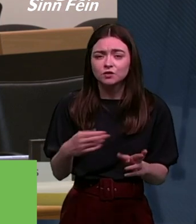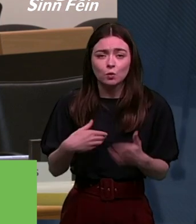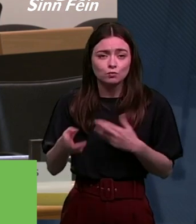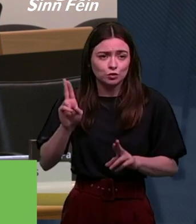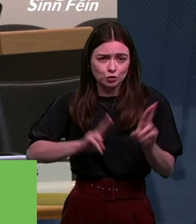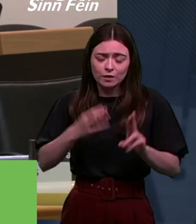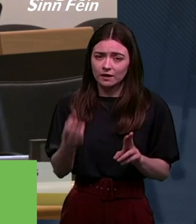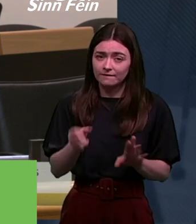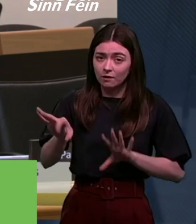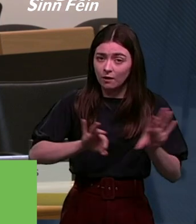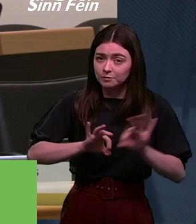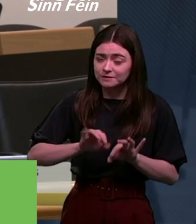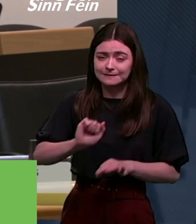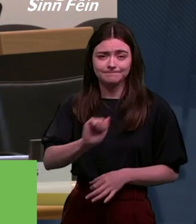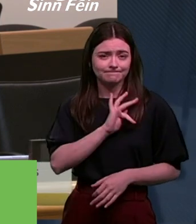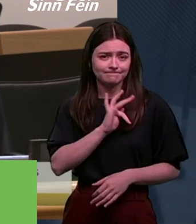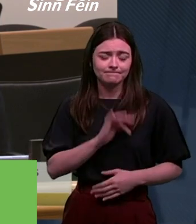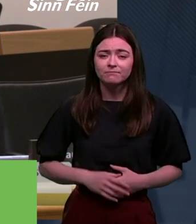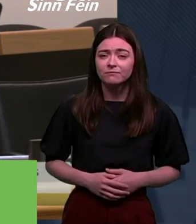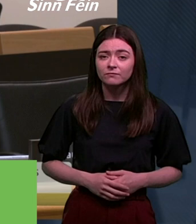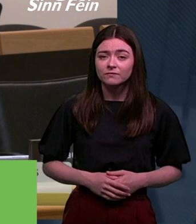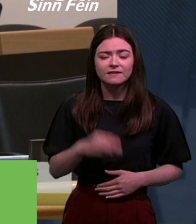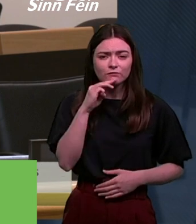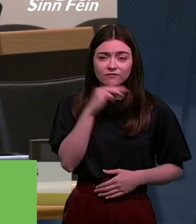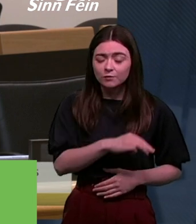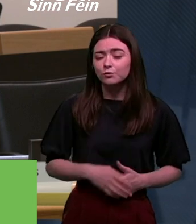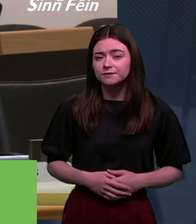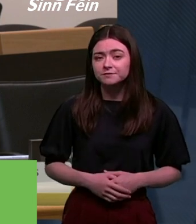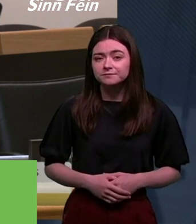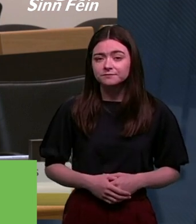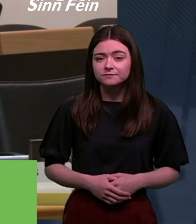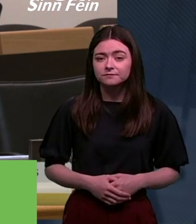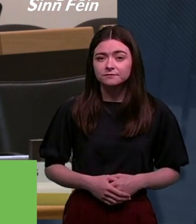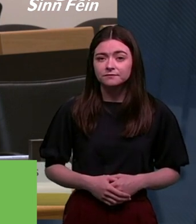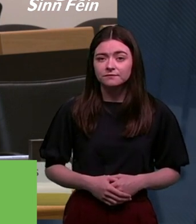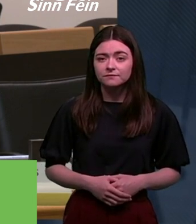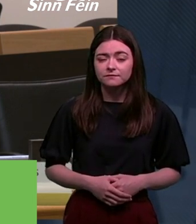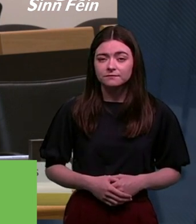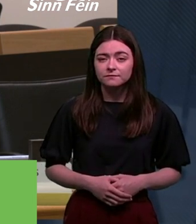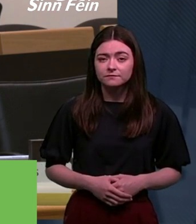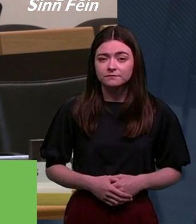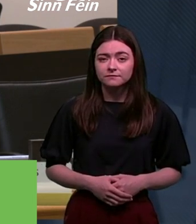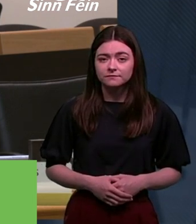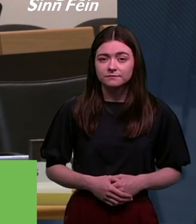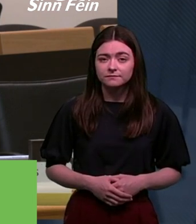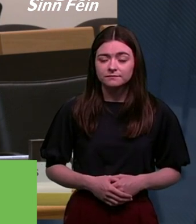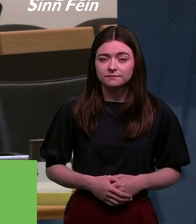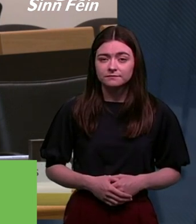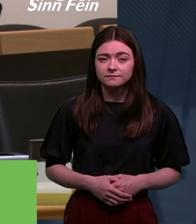have choice in the matter, and that's what's very important. I suppose also the